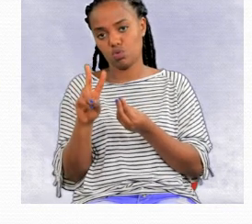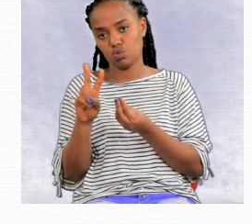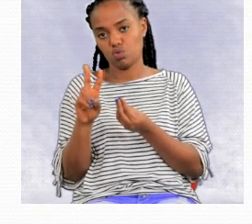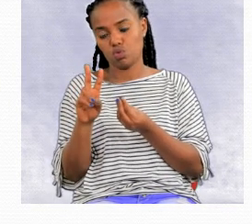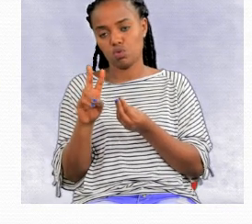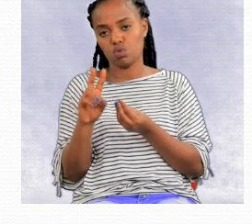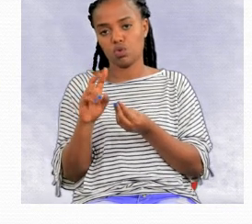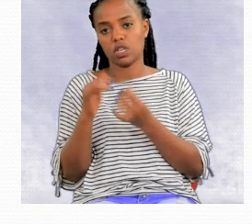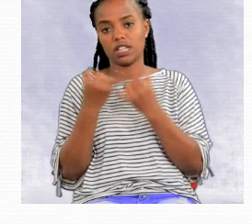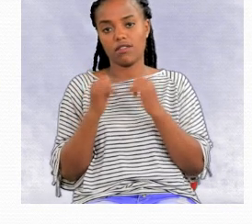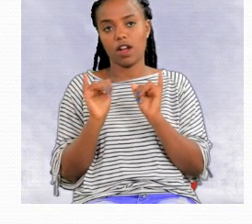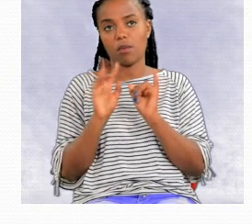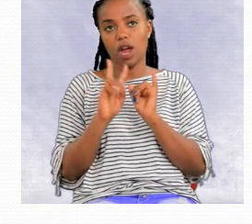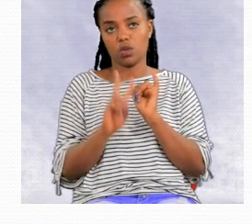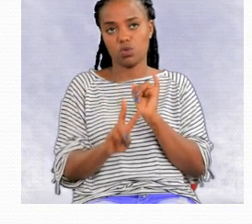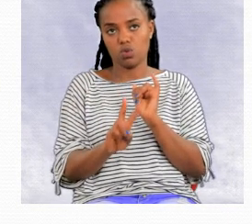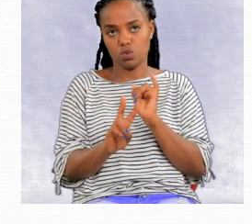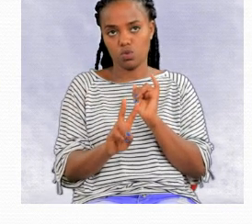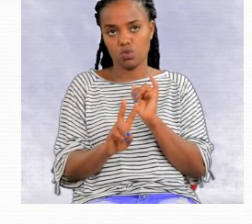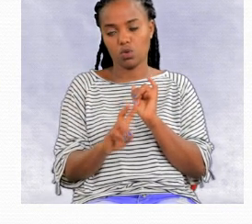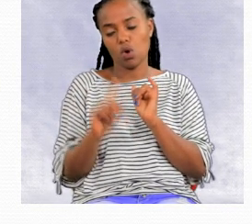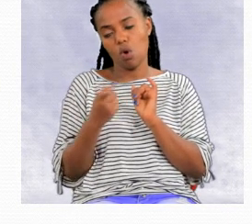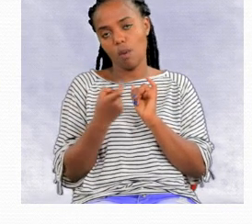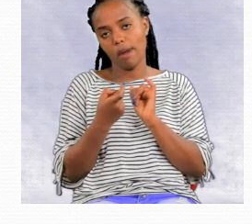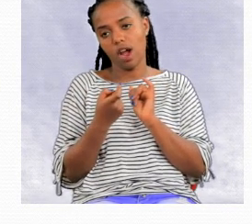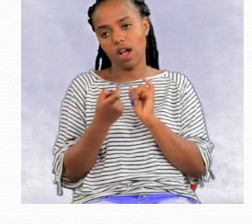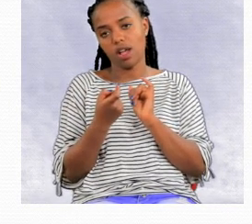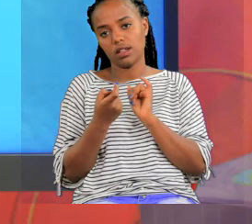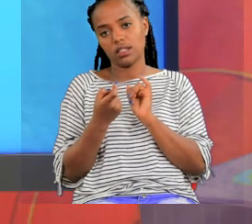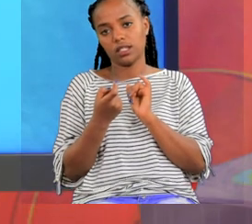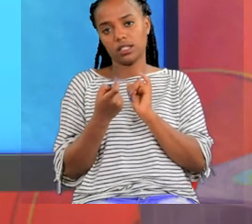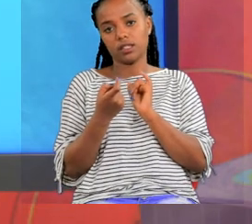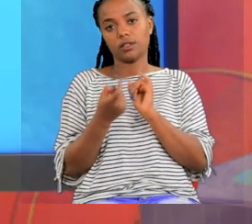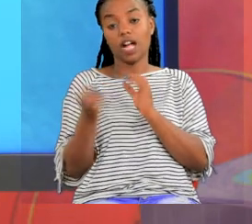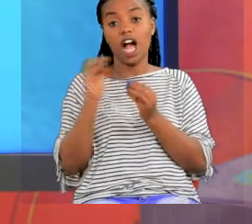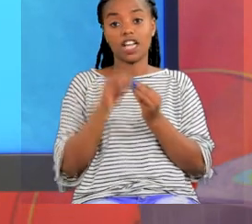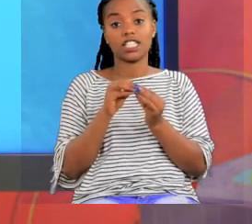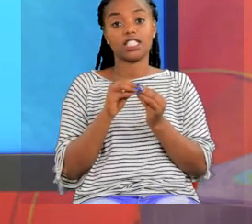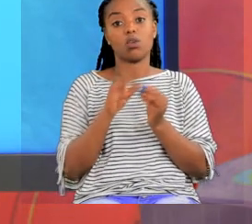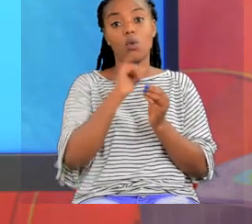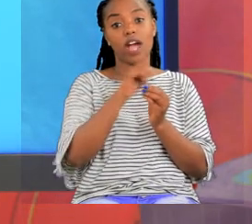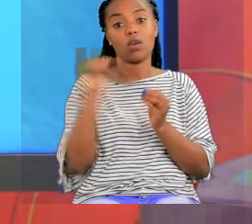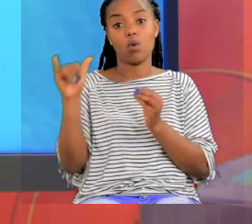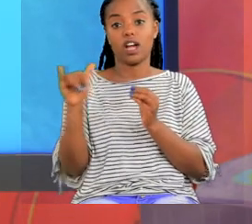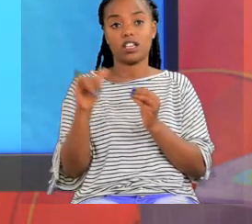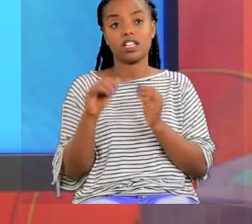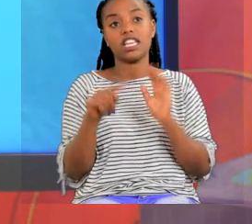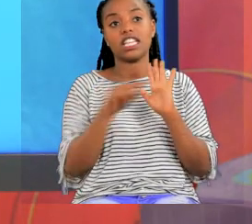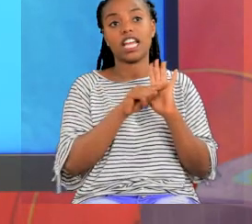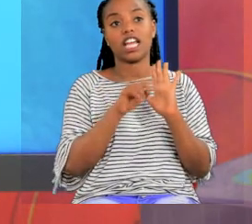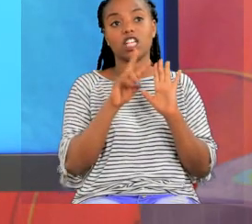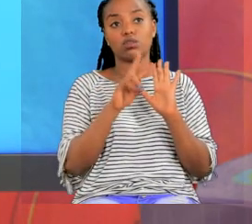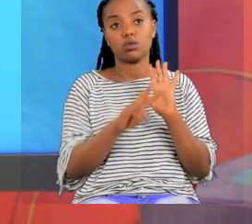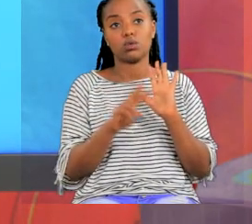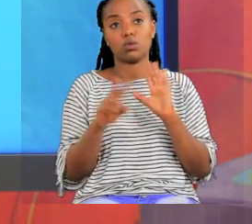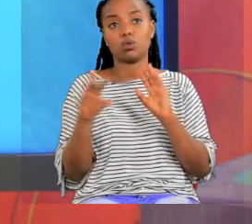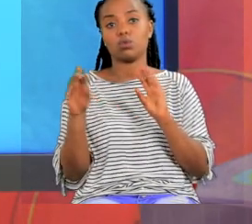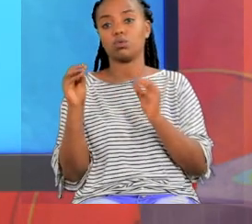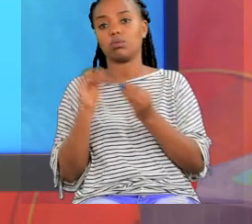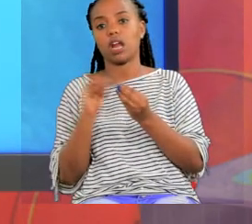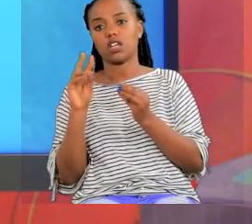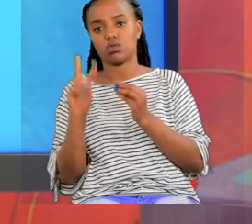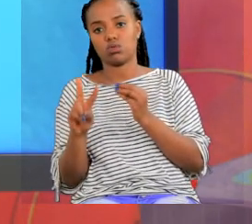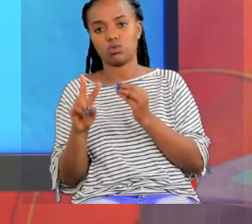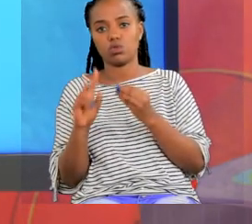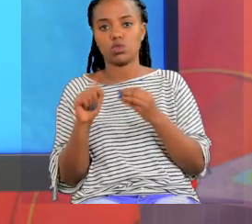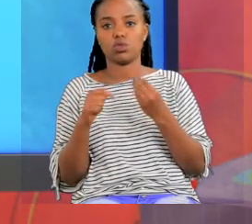0 + 2 divided by 2, comma, add -2 and 2, y coordinate to find the coordinate of y.